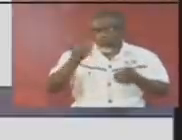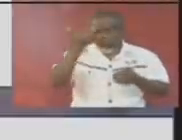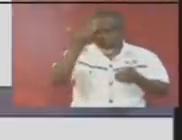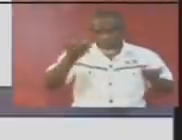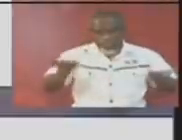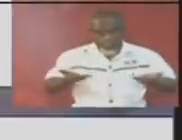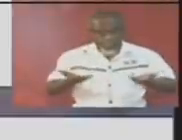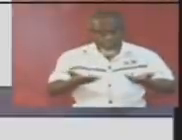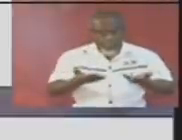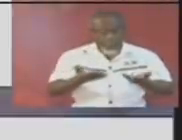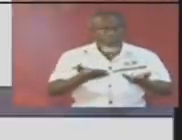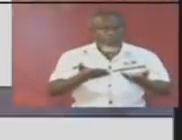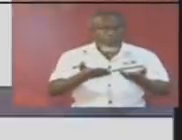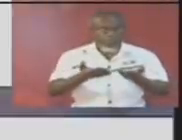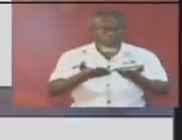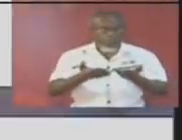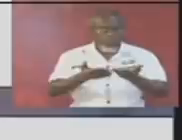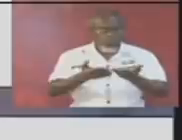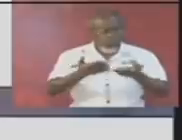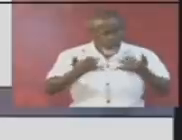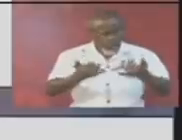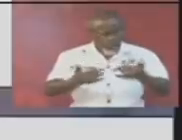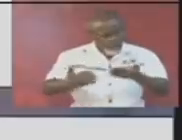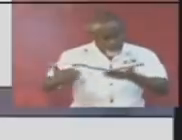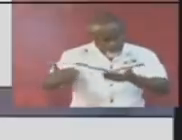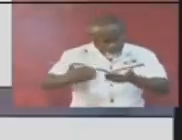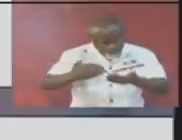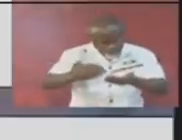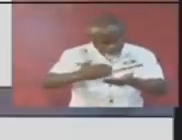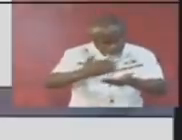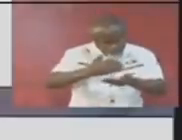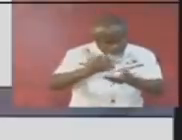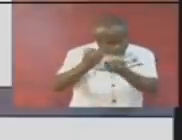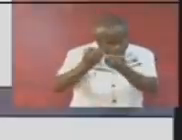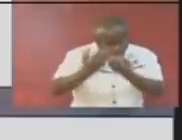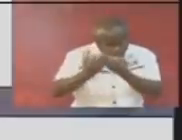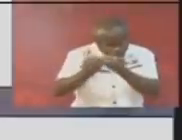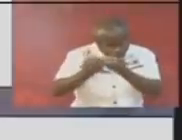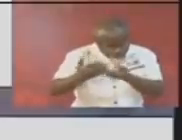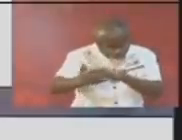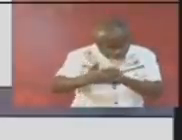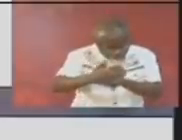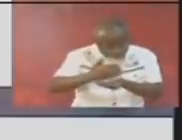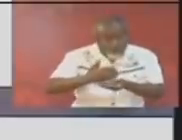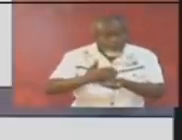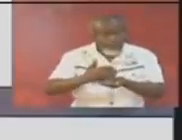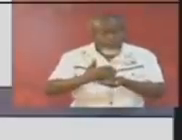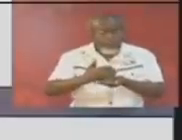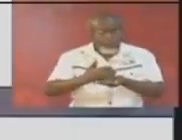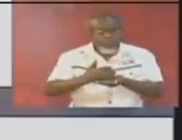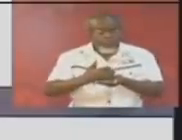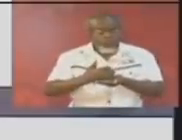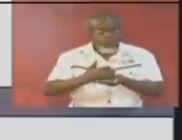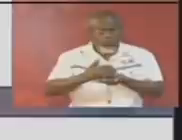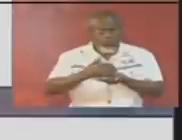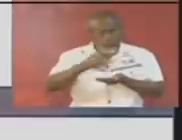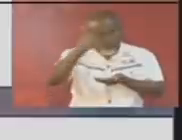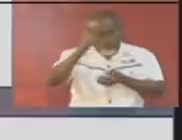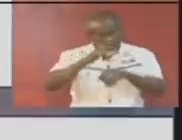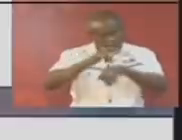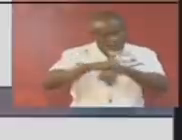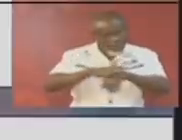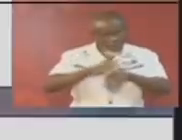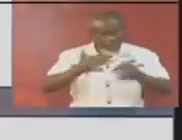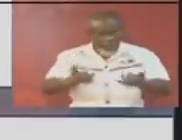we're in the process of collecting the data since we're still quite early in the pandemic, and the evidence for long COVID